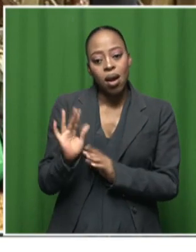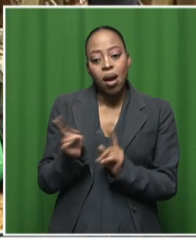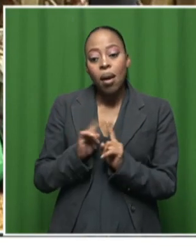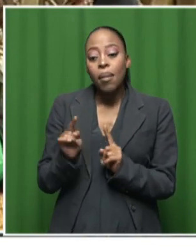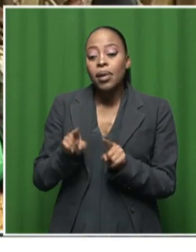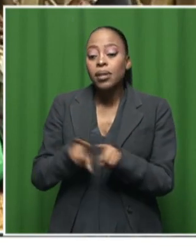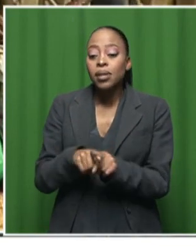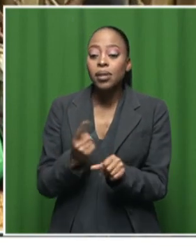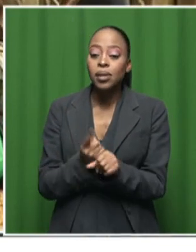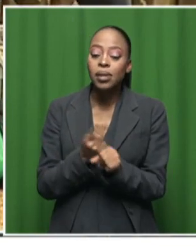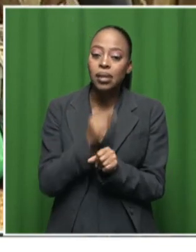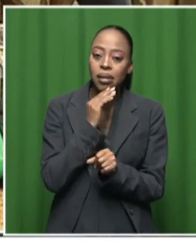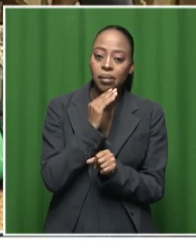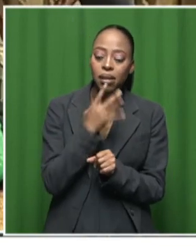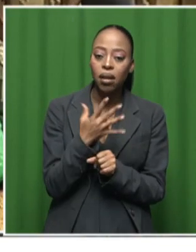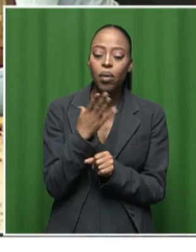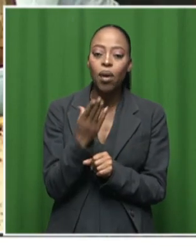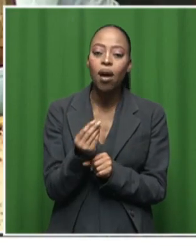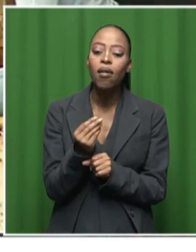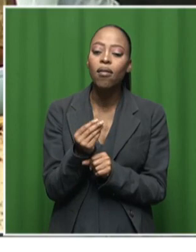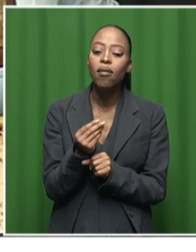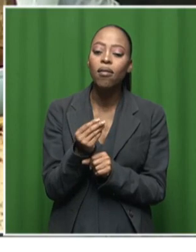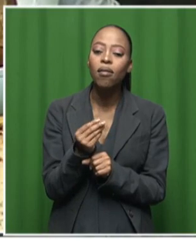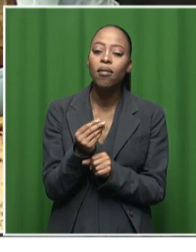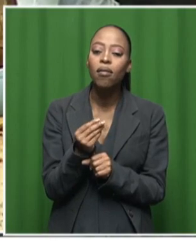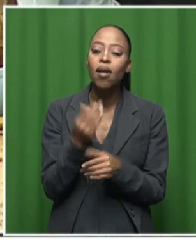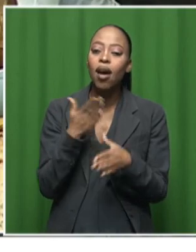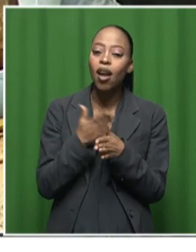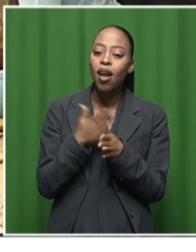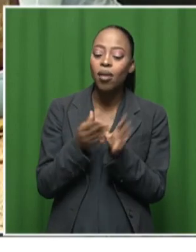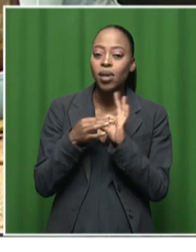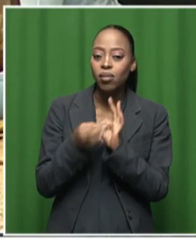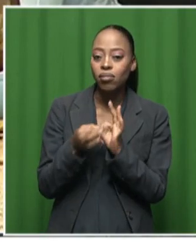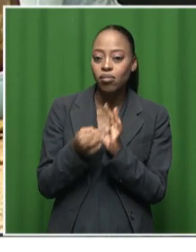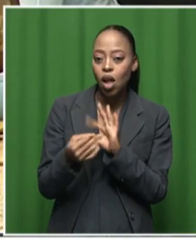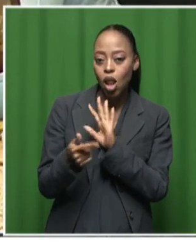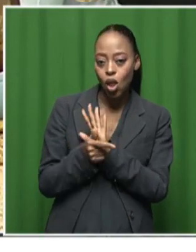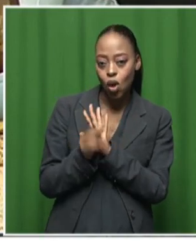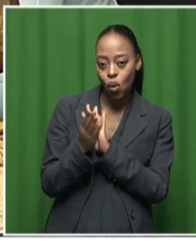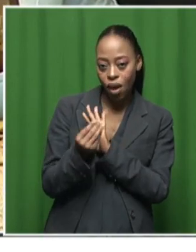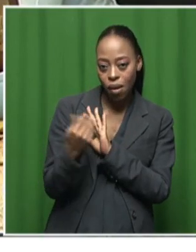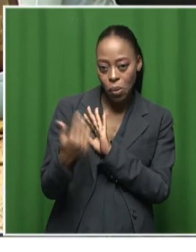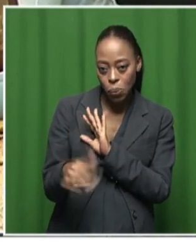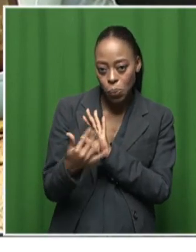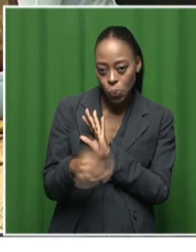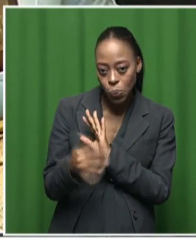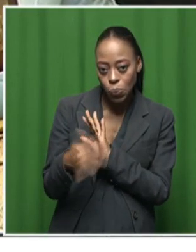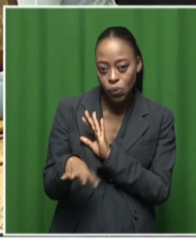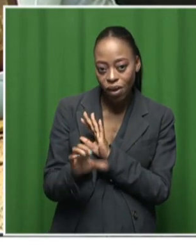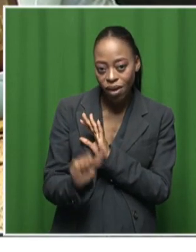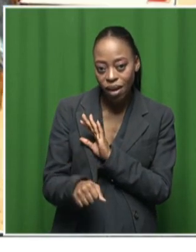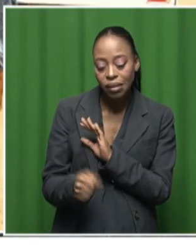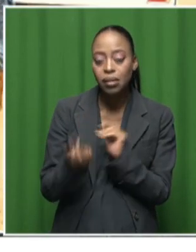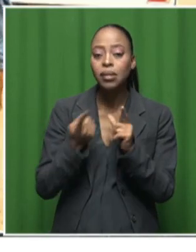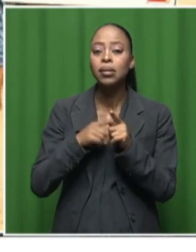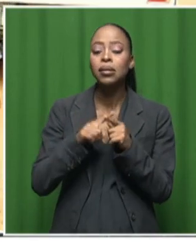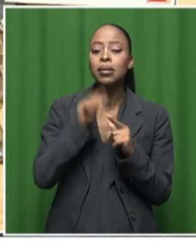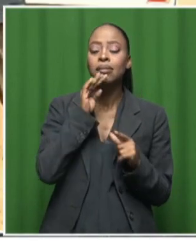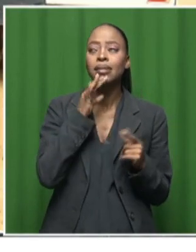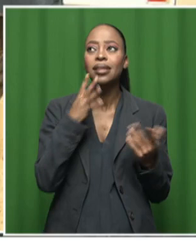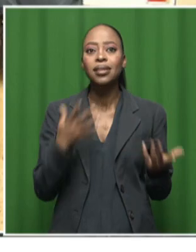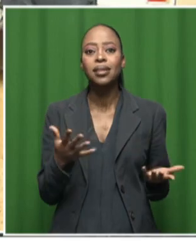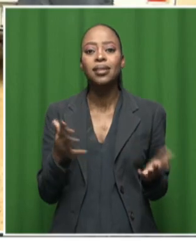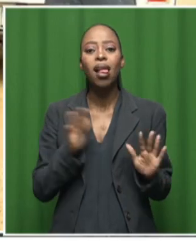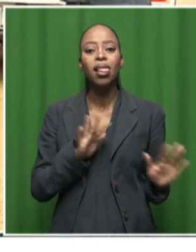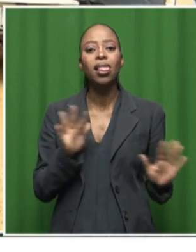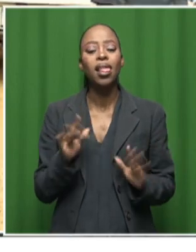at least, and that is we have a highly regulated labor law regime, and we could lighten that